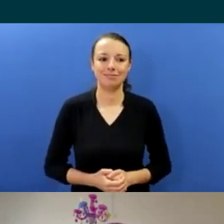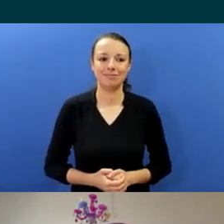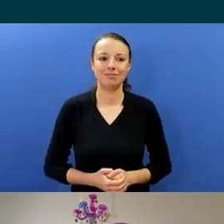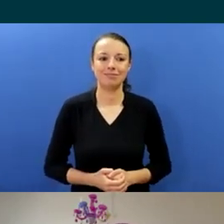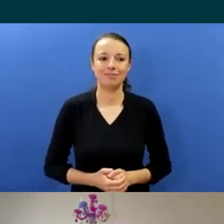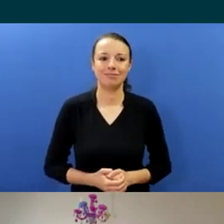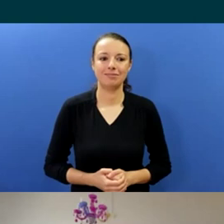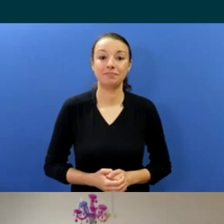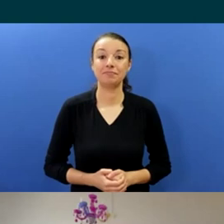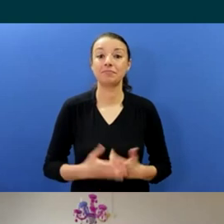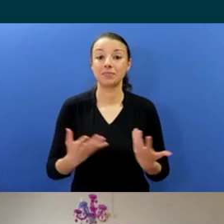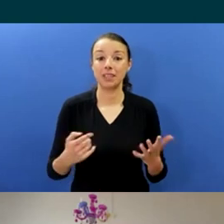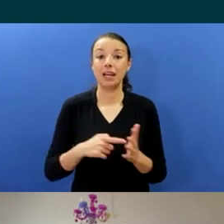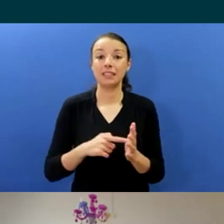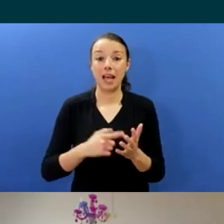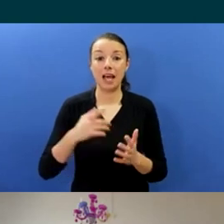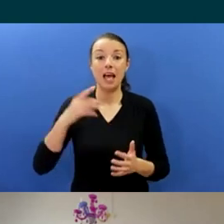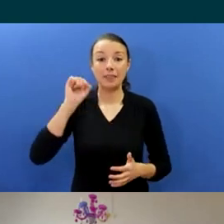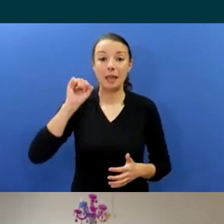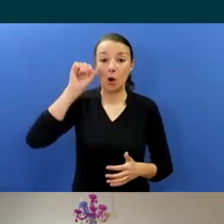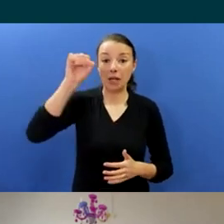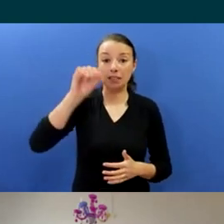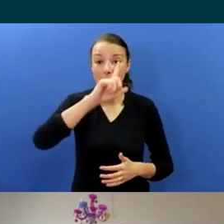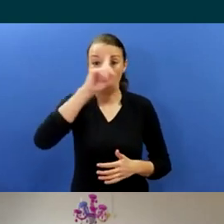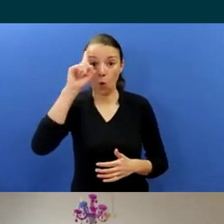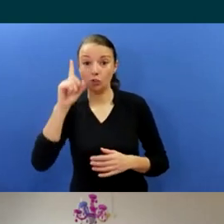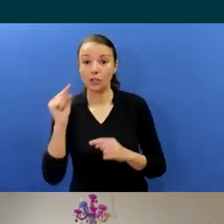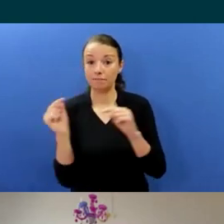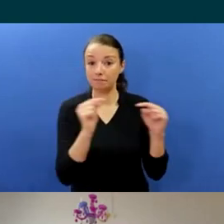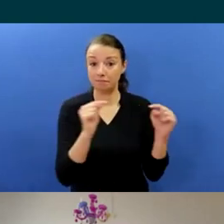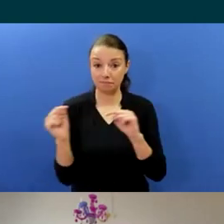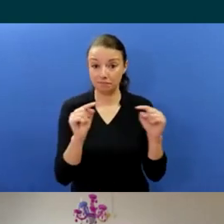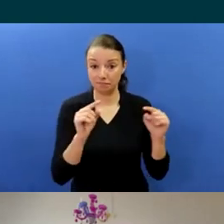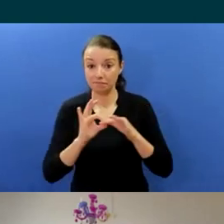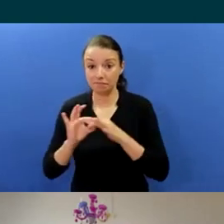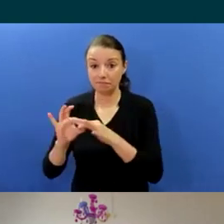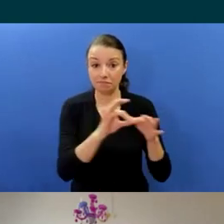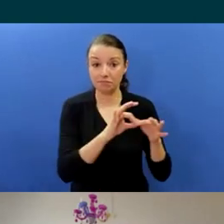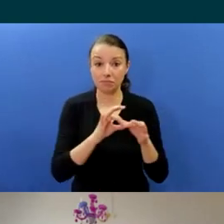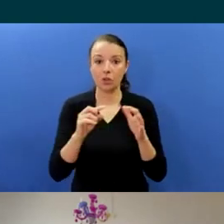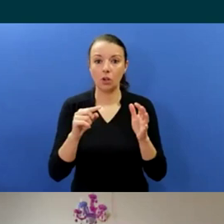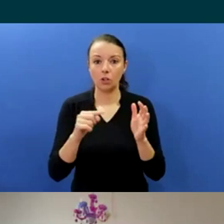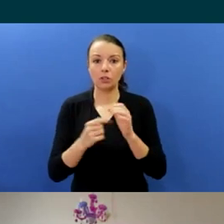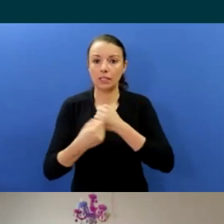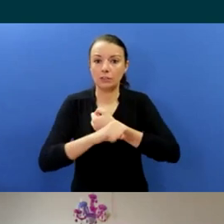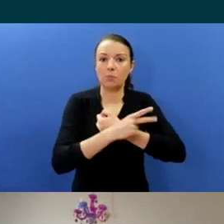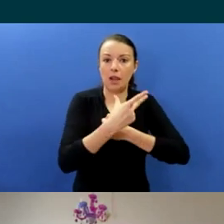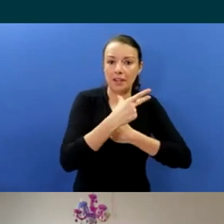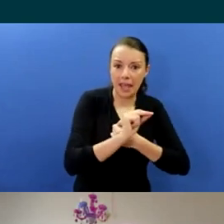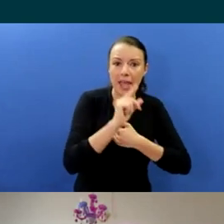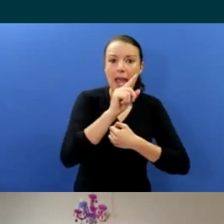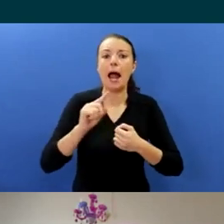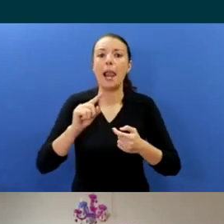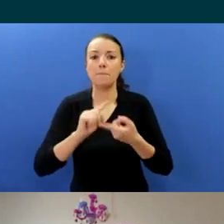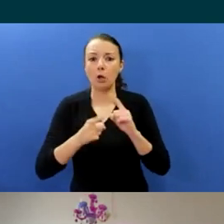replace the political bodies. It's a complement to political bodies, a complement to